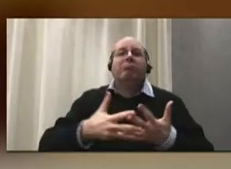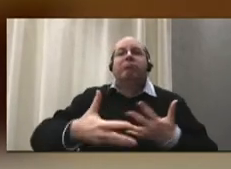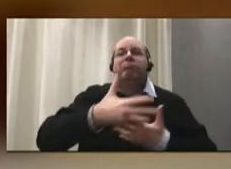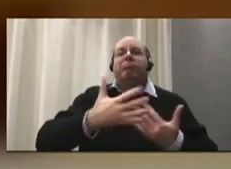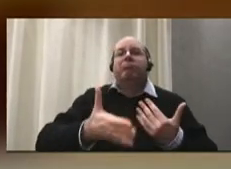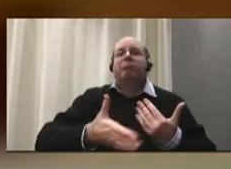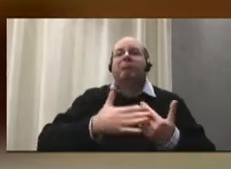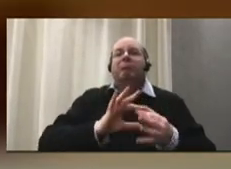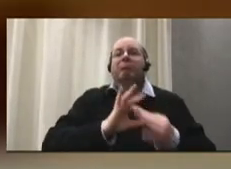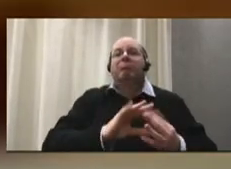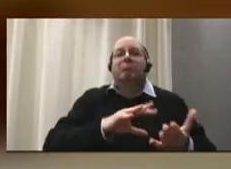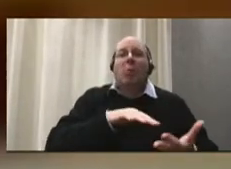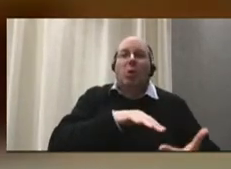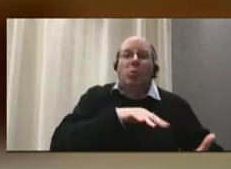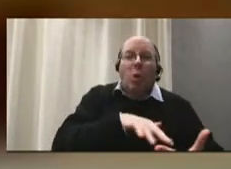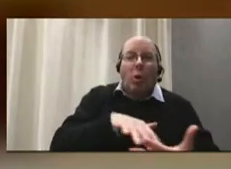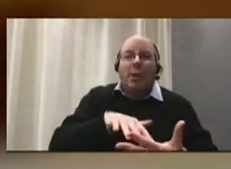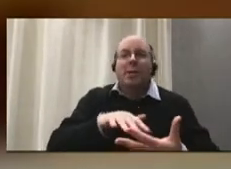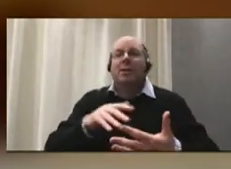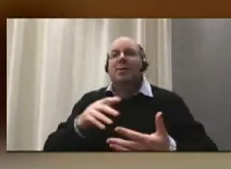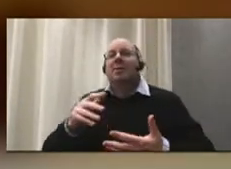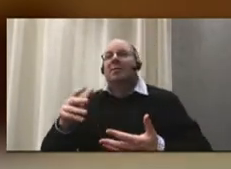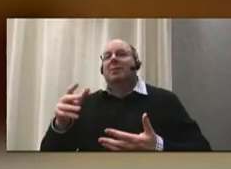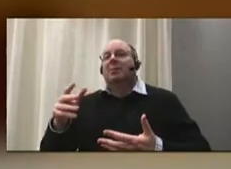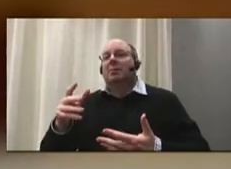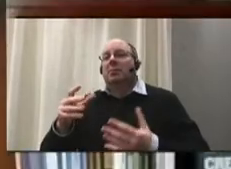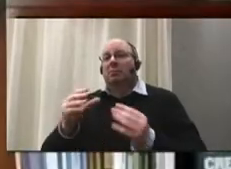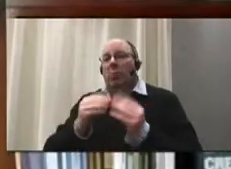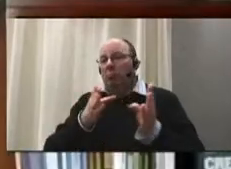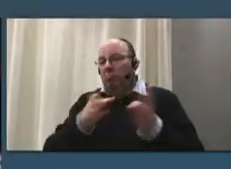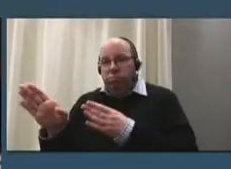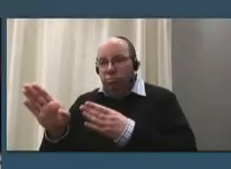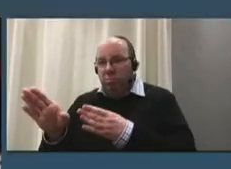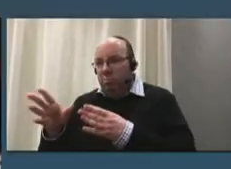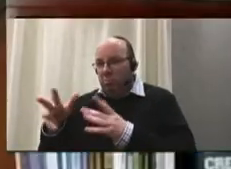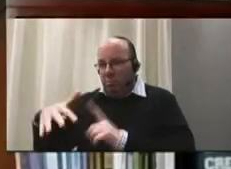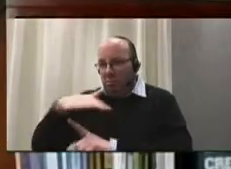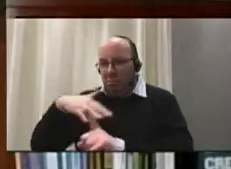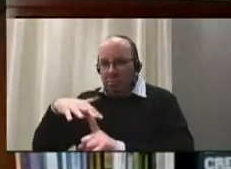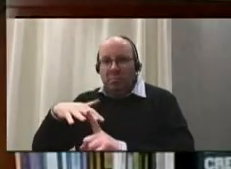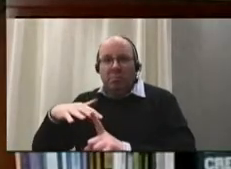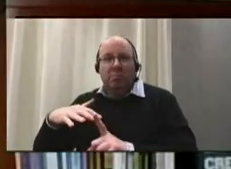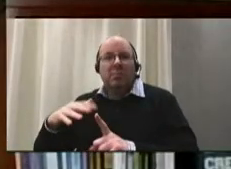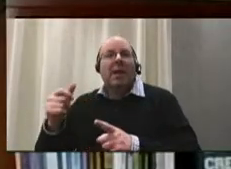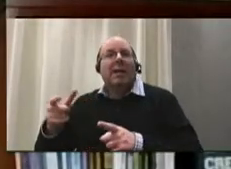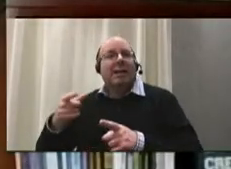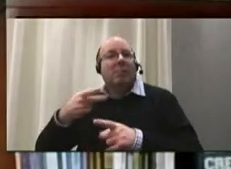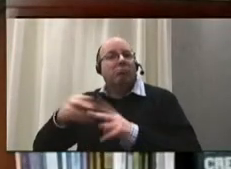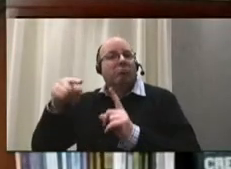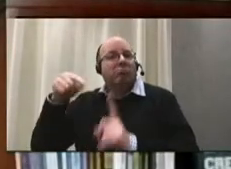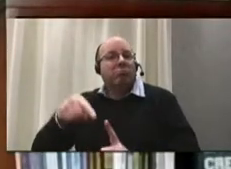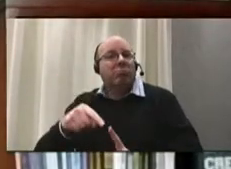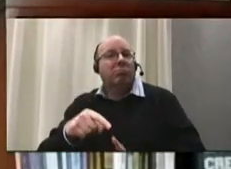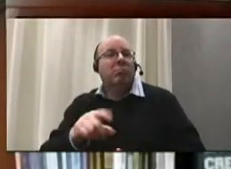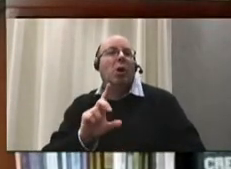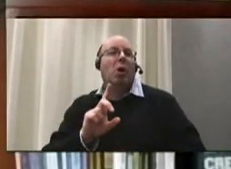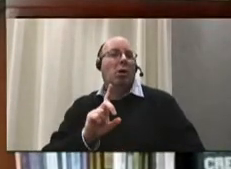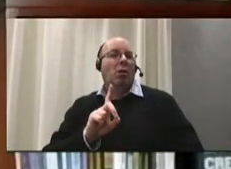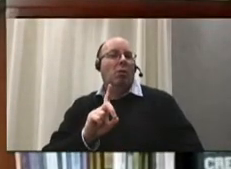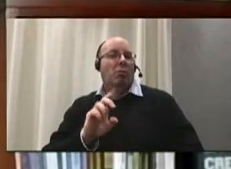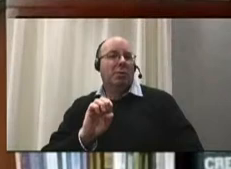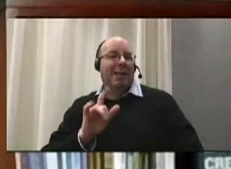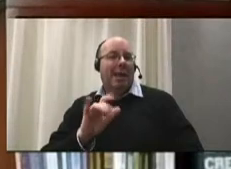it short, because we want to get to more questions of people. Thank you, Diego. The first response would be, if there is